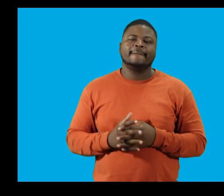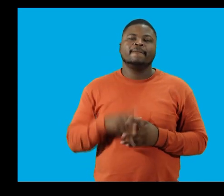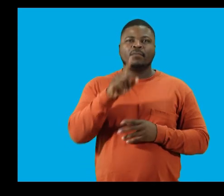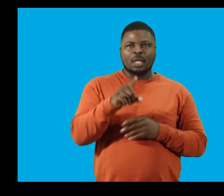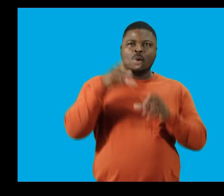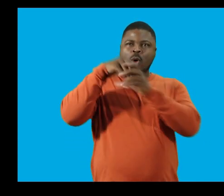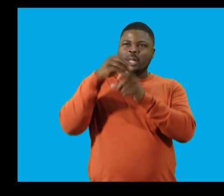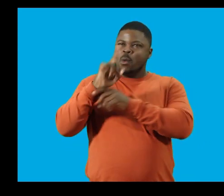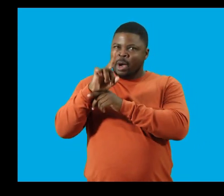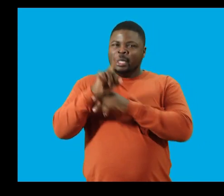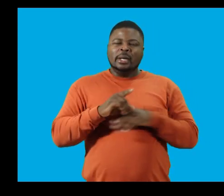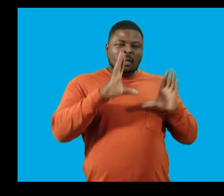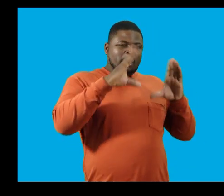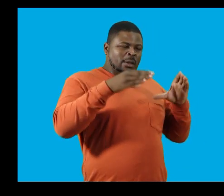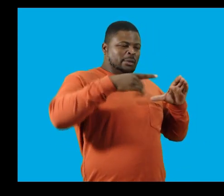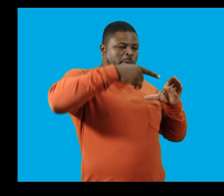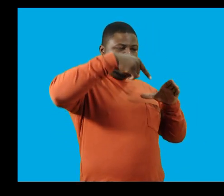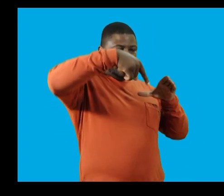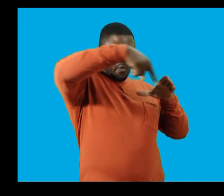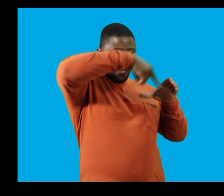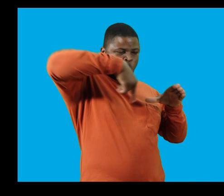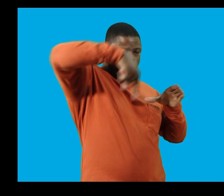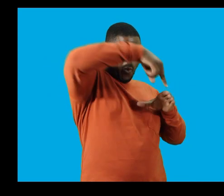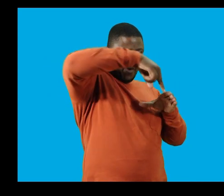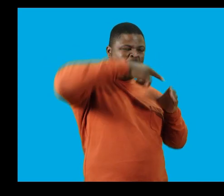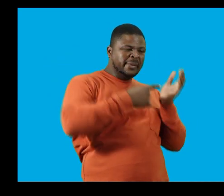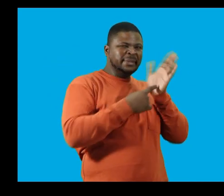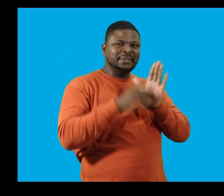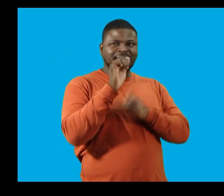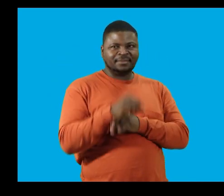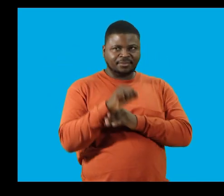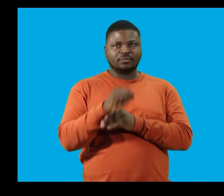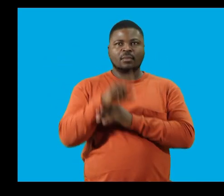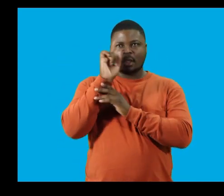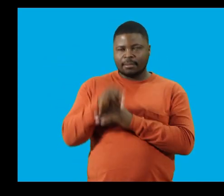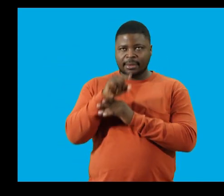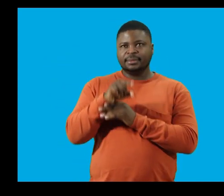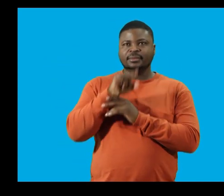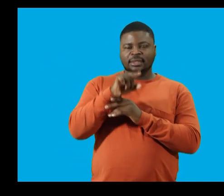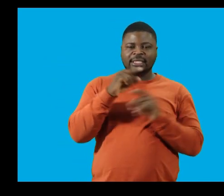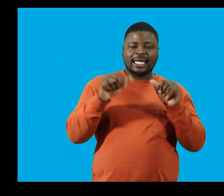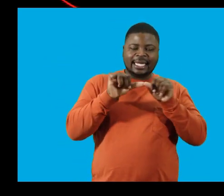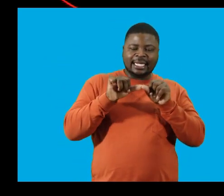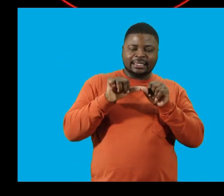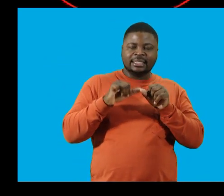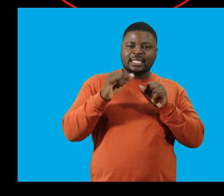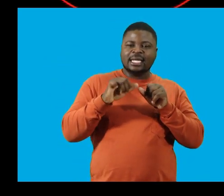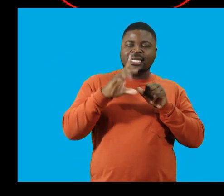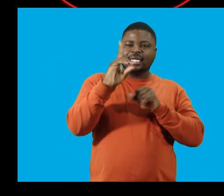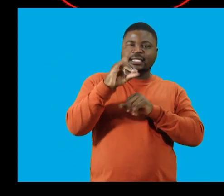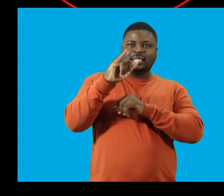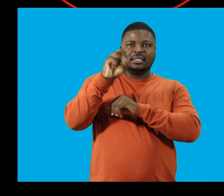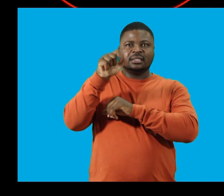floor of a classroom. So now you need to say perimeter is the distance